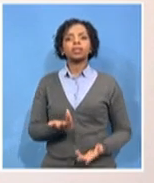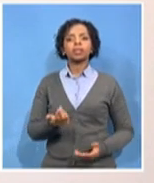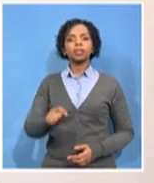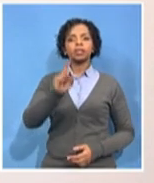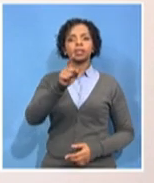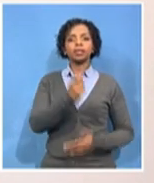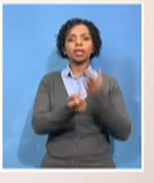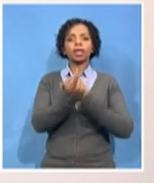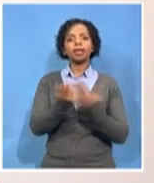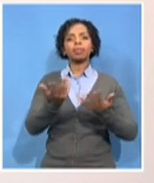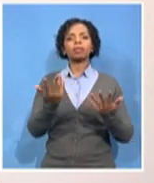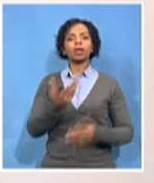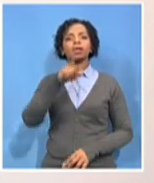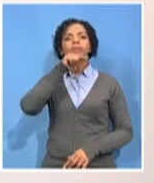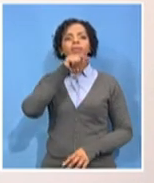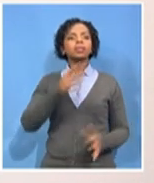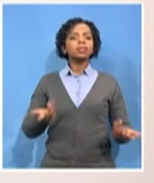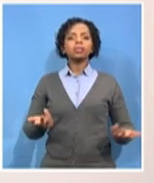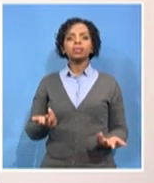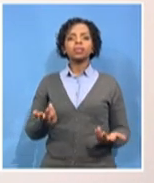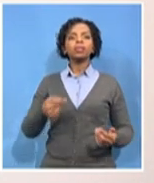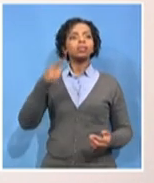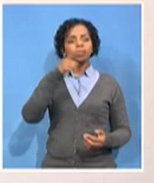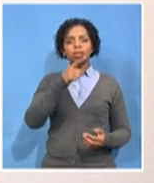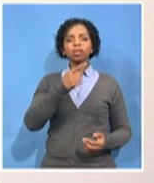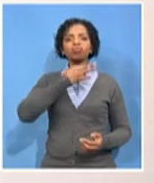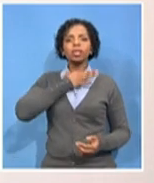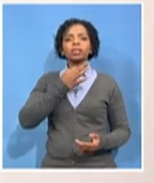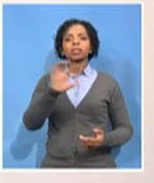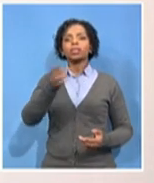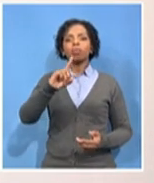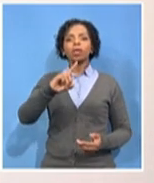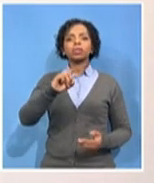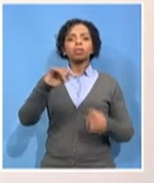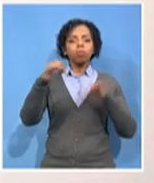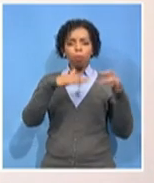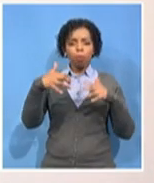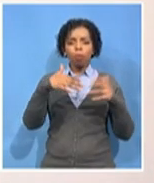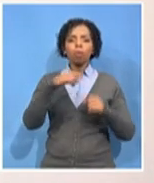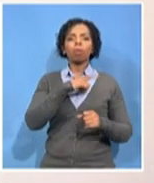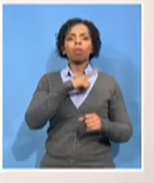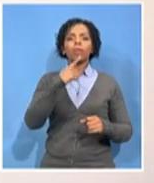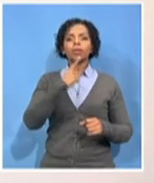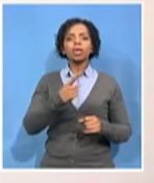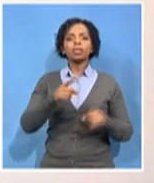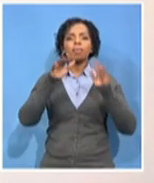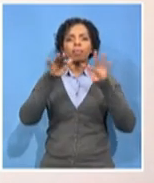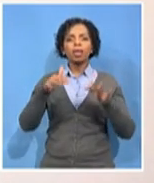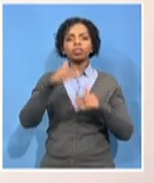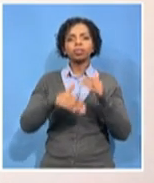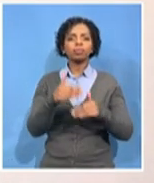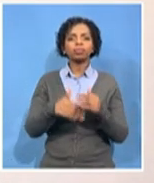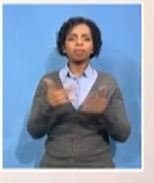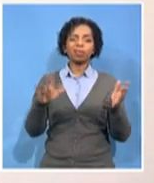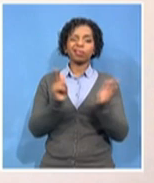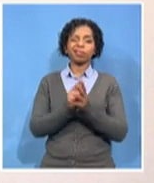who threatened war should government proceed with the legislative process of expropriation of land without compensation. So there's a hypocrisy in this country of